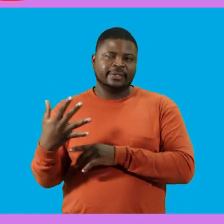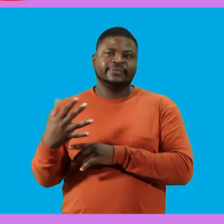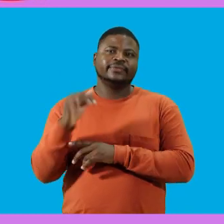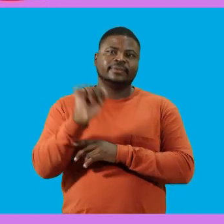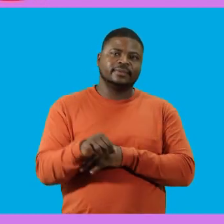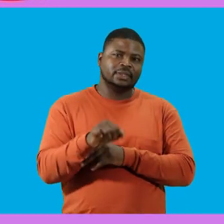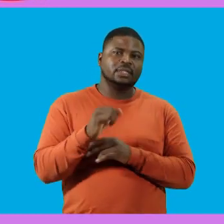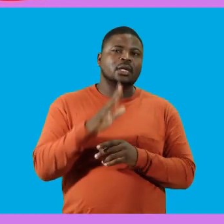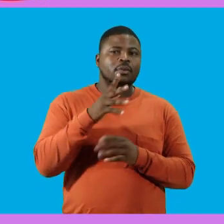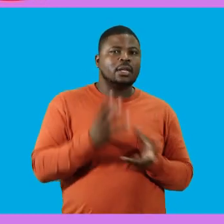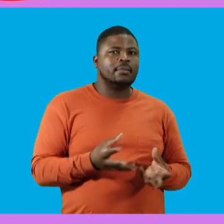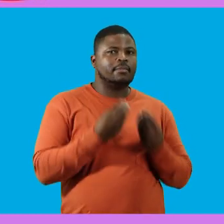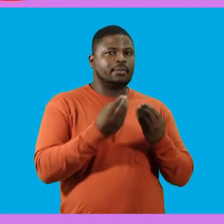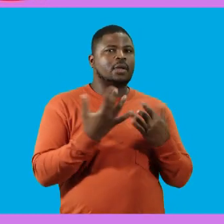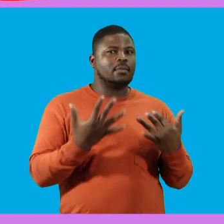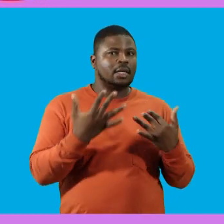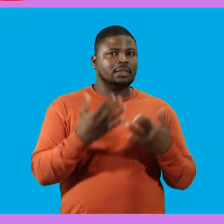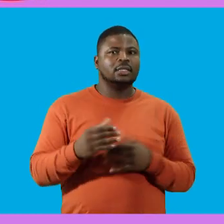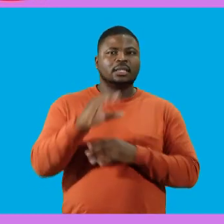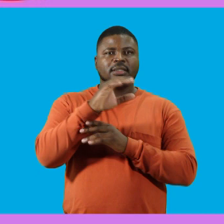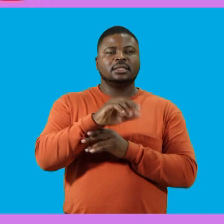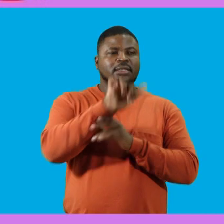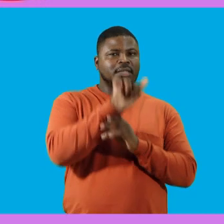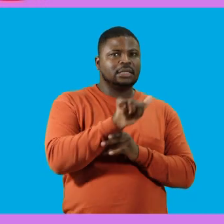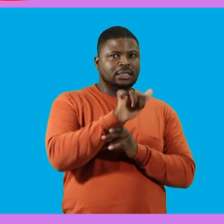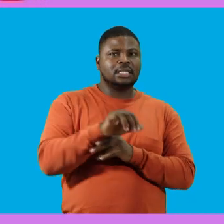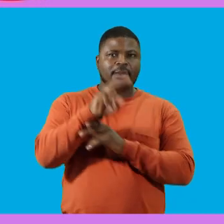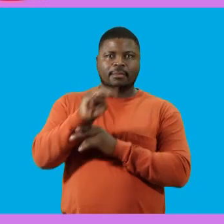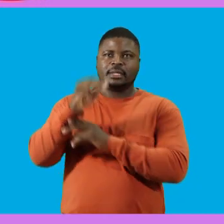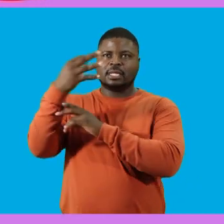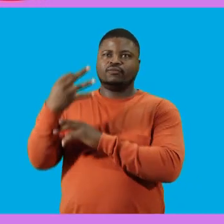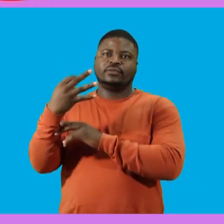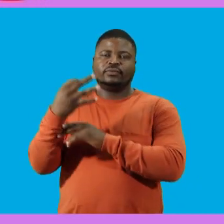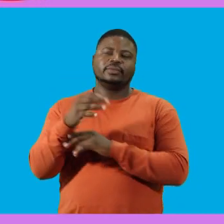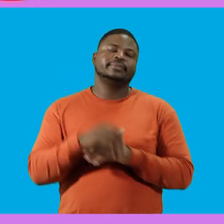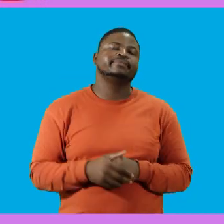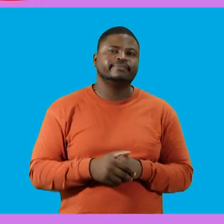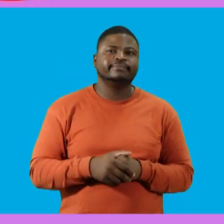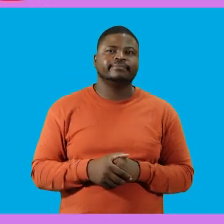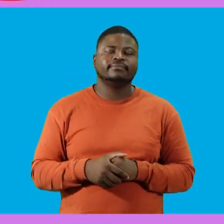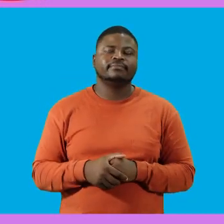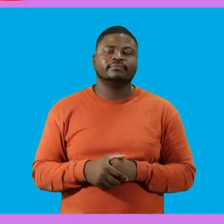0.25, which is 6 cubic meters.